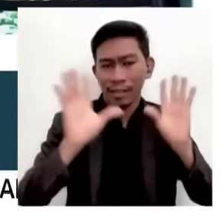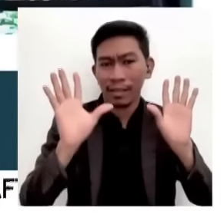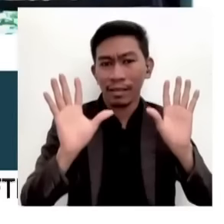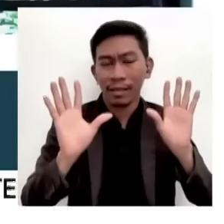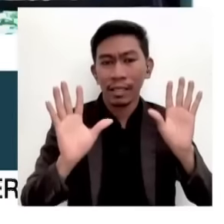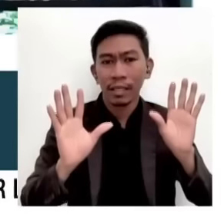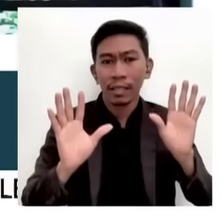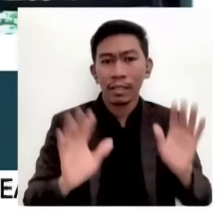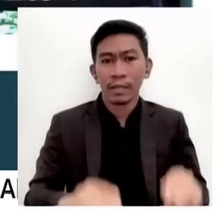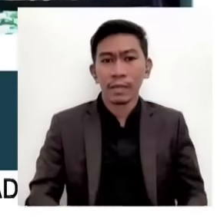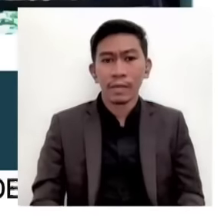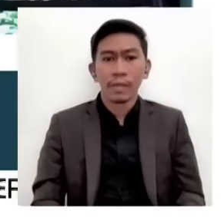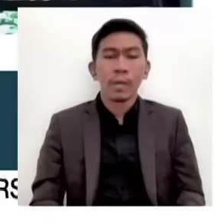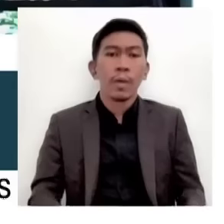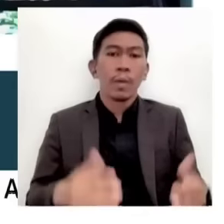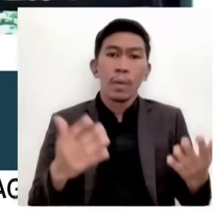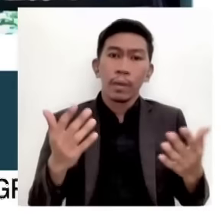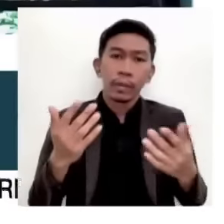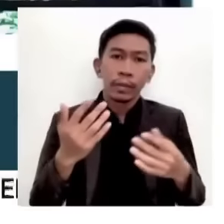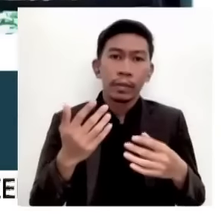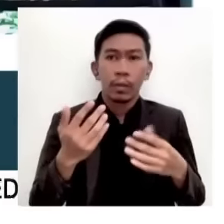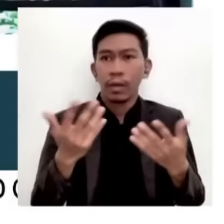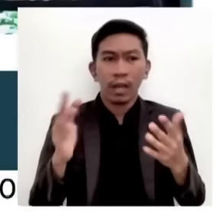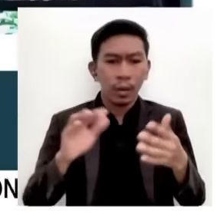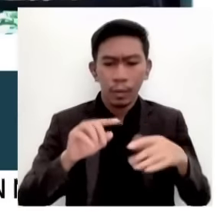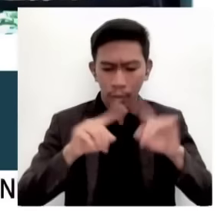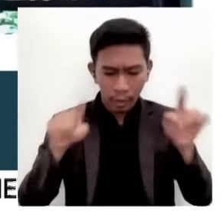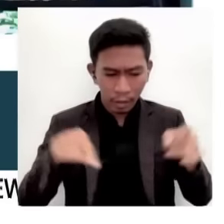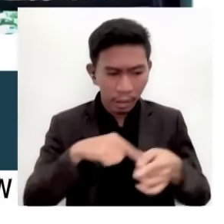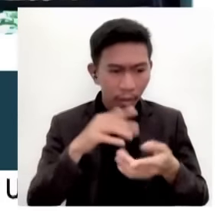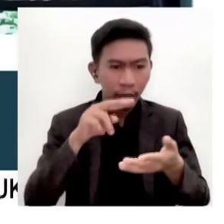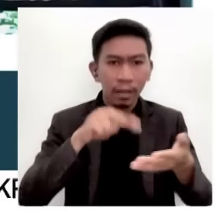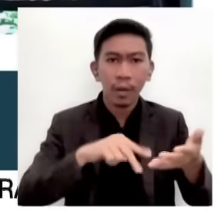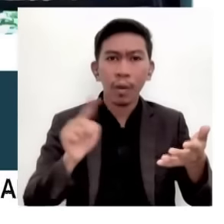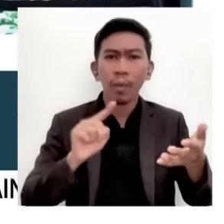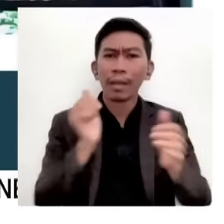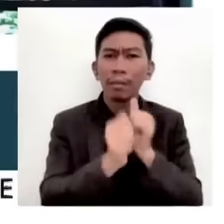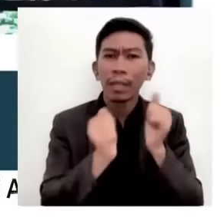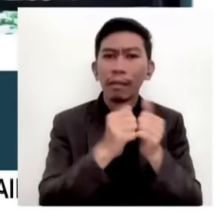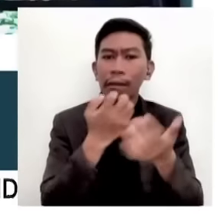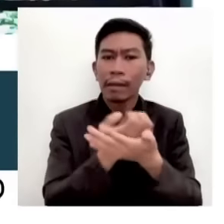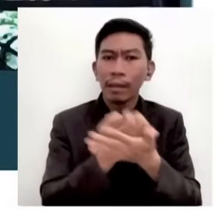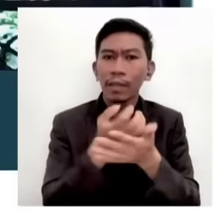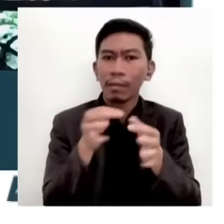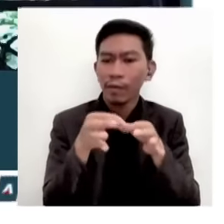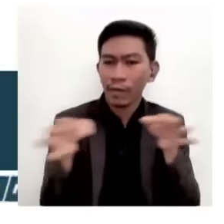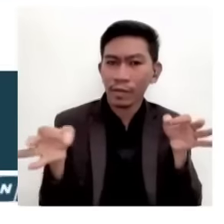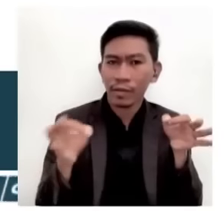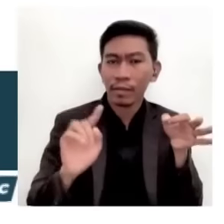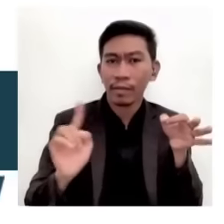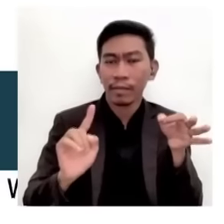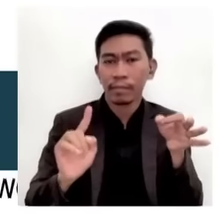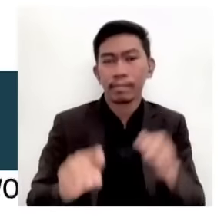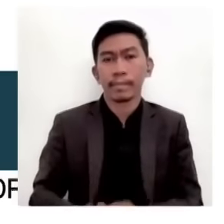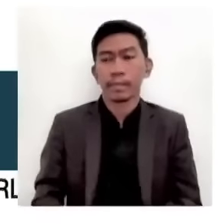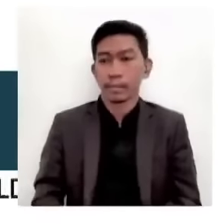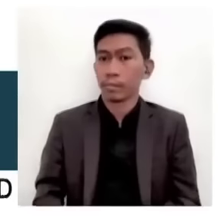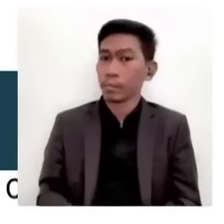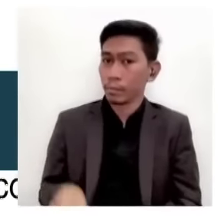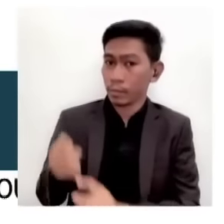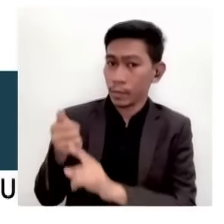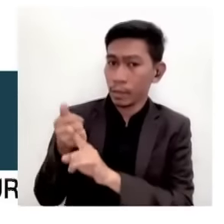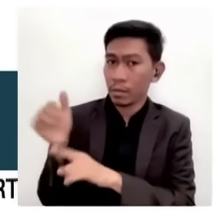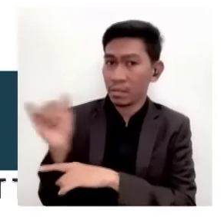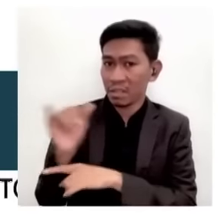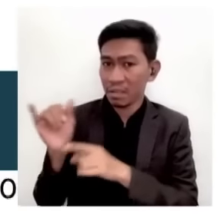sinasabi. Wala kang pwedeng basahin kung ano yun. But do you have the same opinion that changing